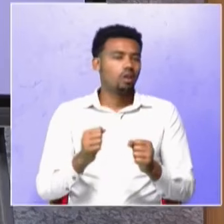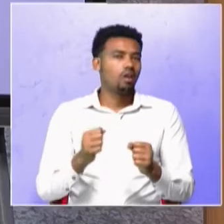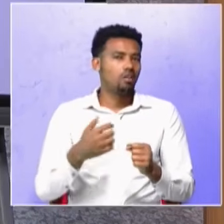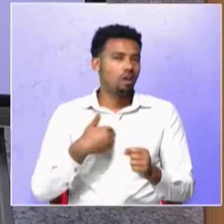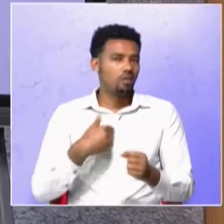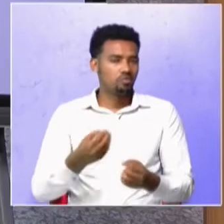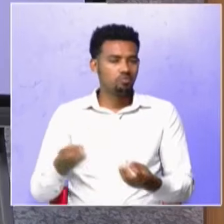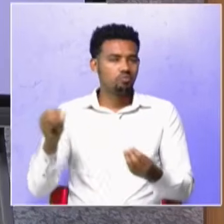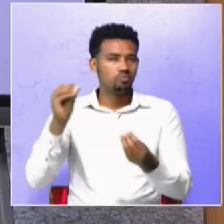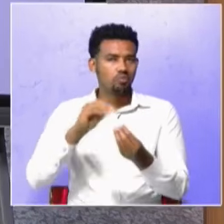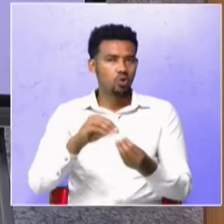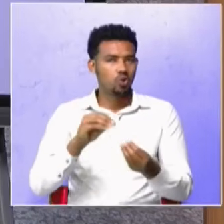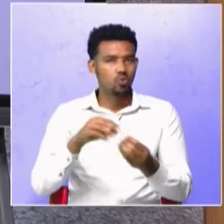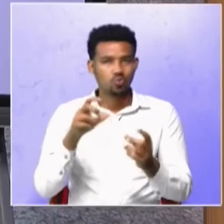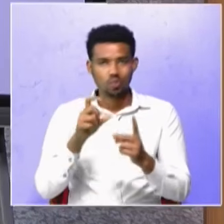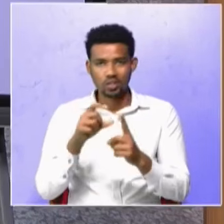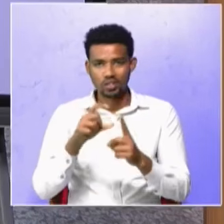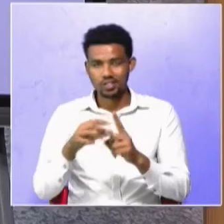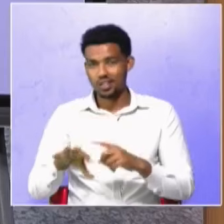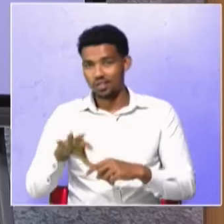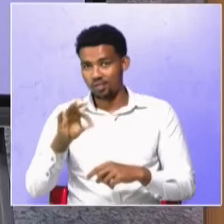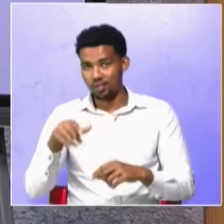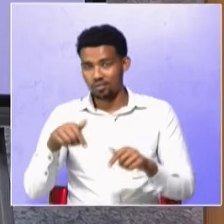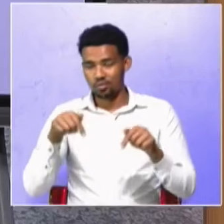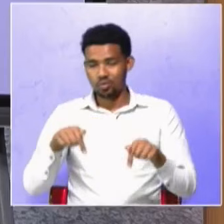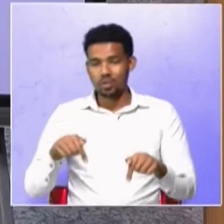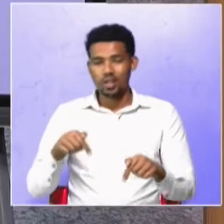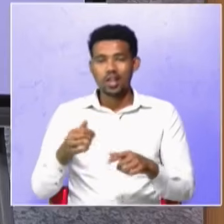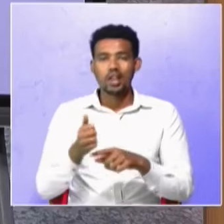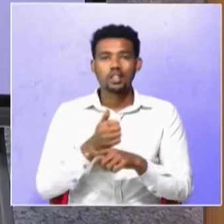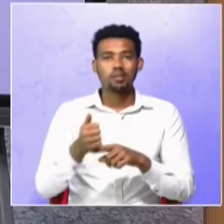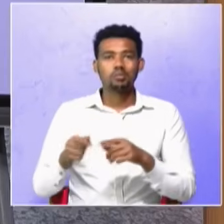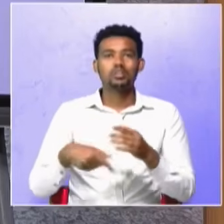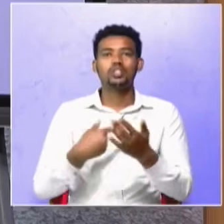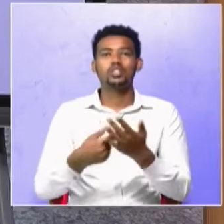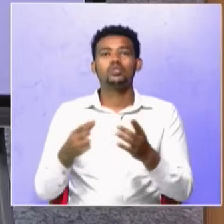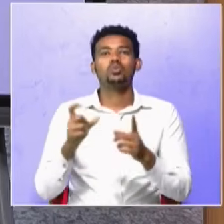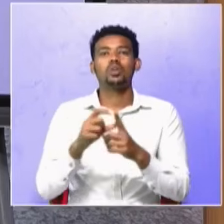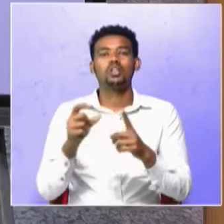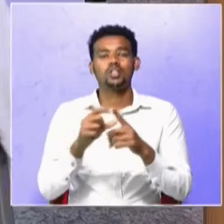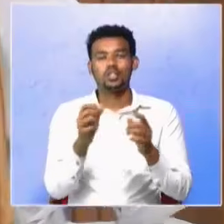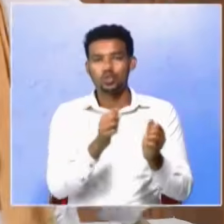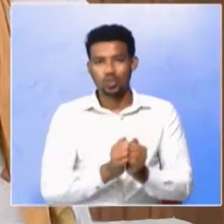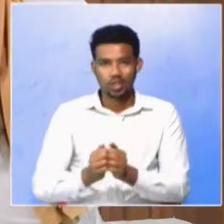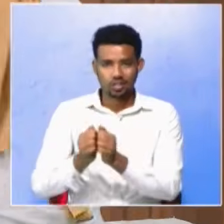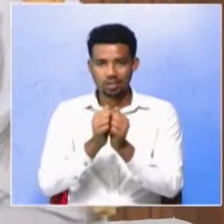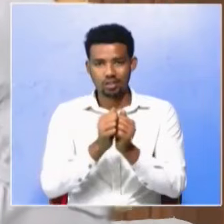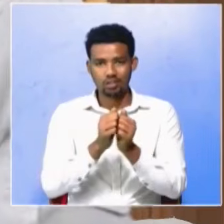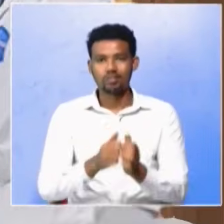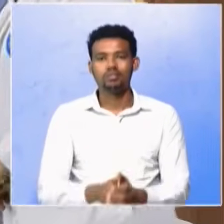words and you can find them. But for today, let us practice these words together.